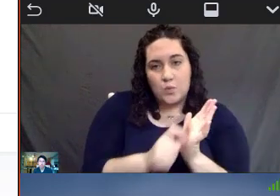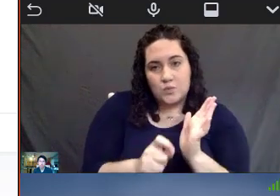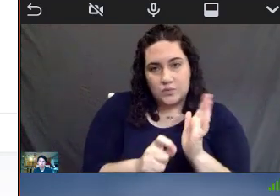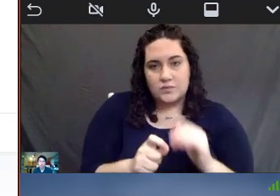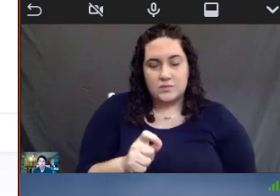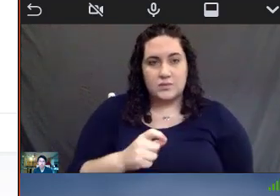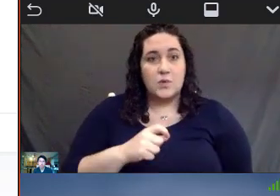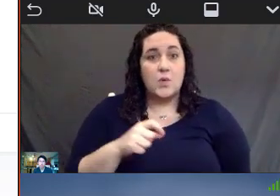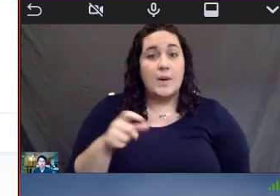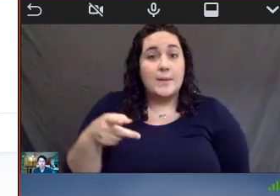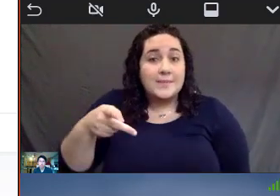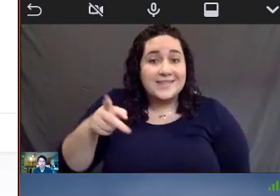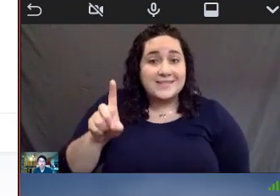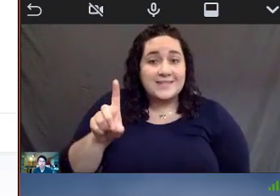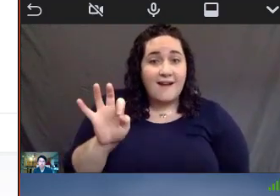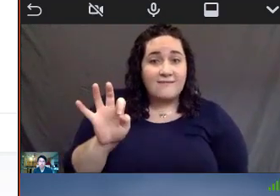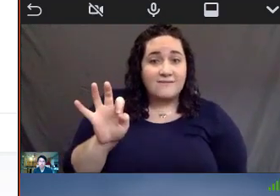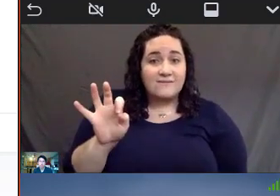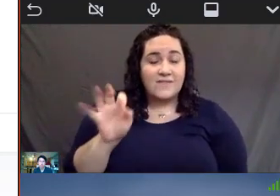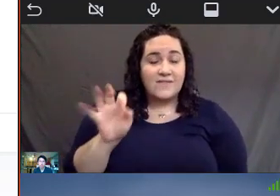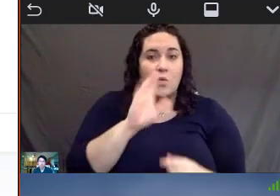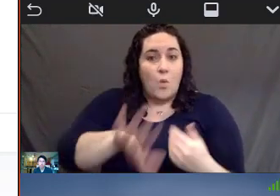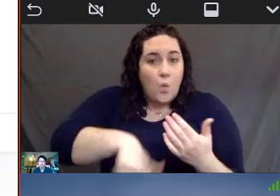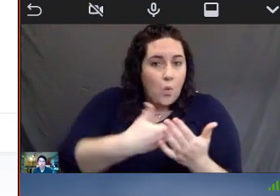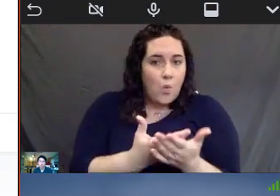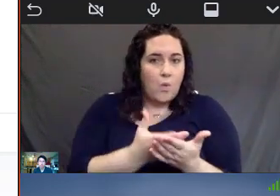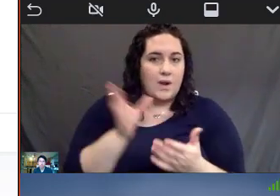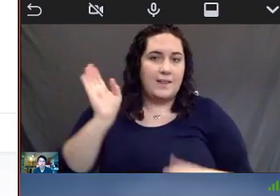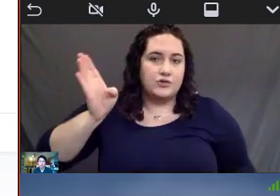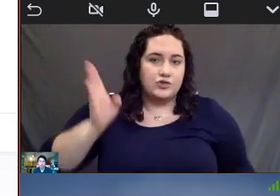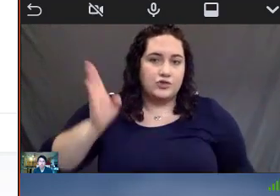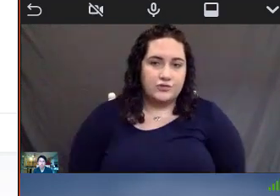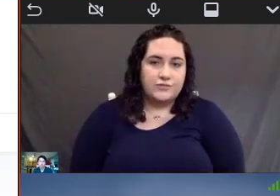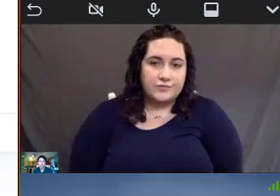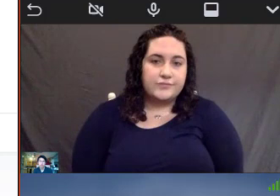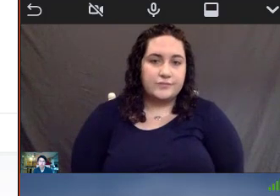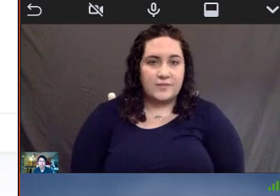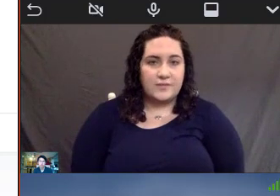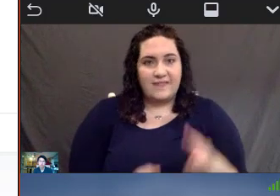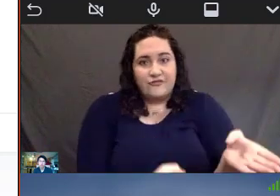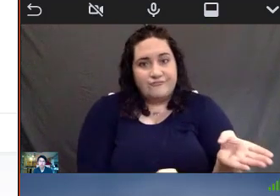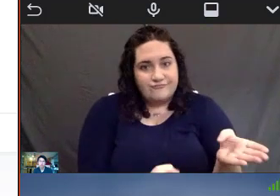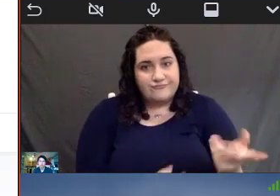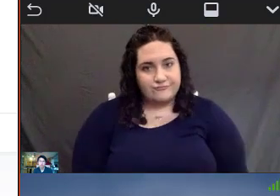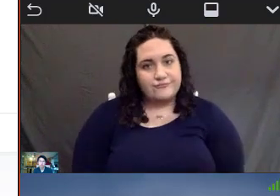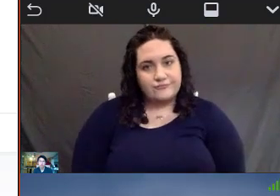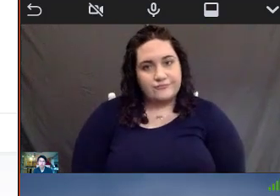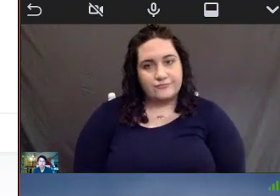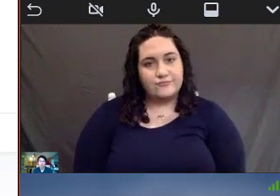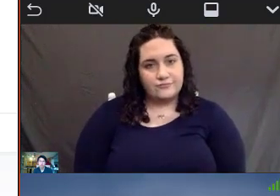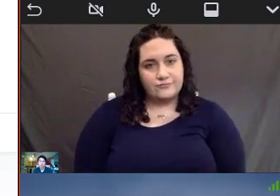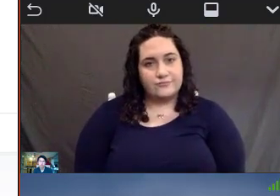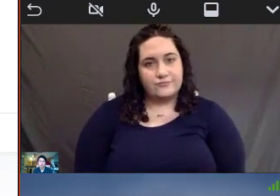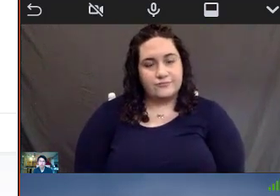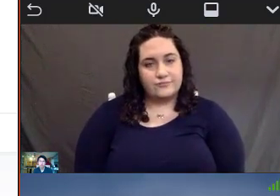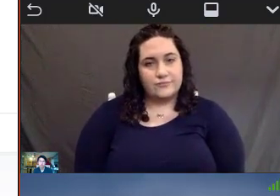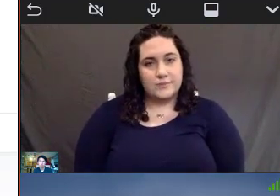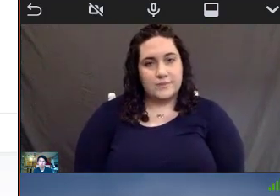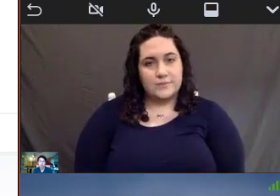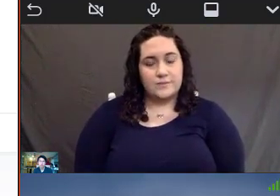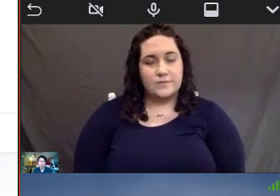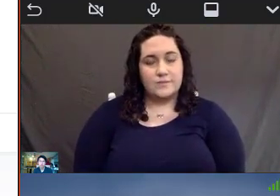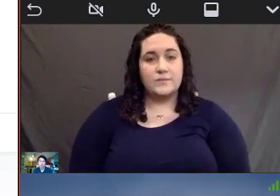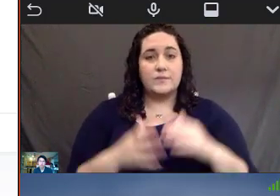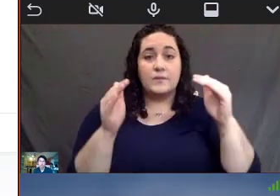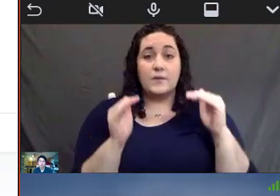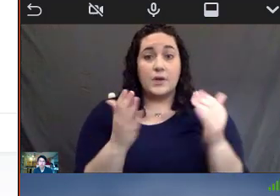class. So hopefully you know those are there already, but if you don't, that's where they are. But then the new content, if you want it, so